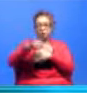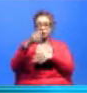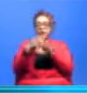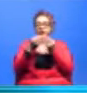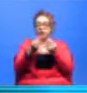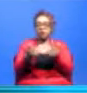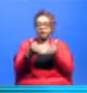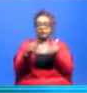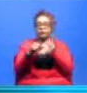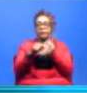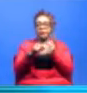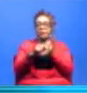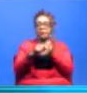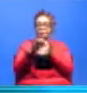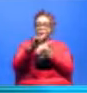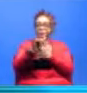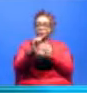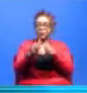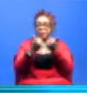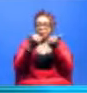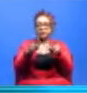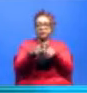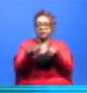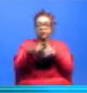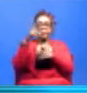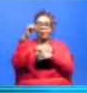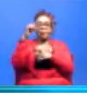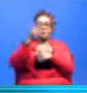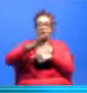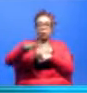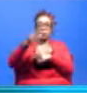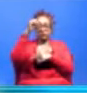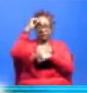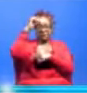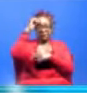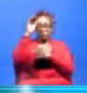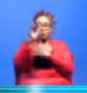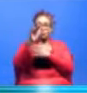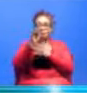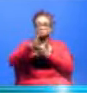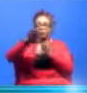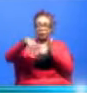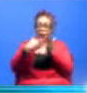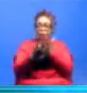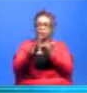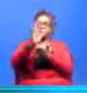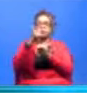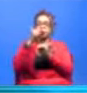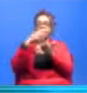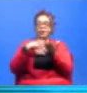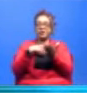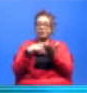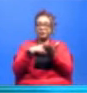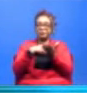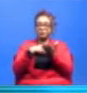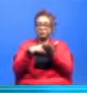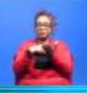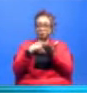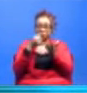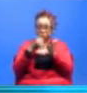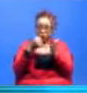dispute. This comes as the Mombasa County government recalled all medics on leave or off duty, and that